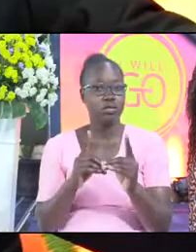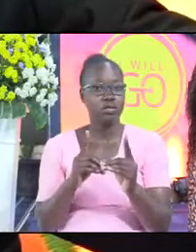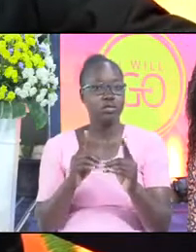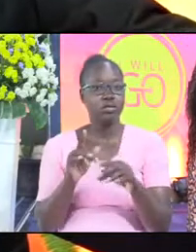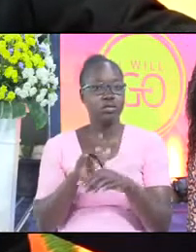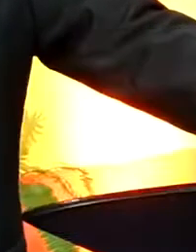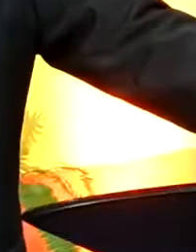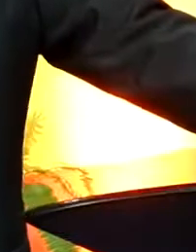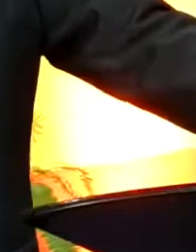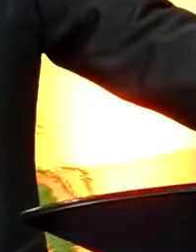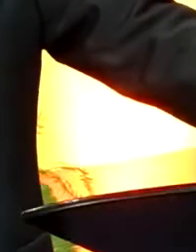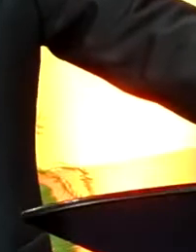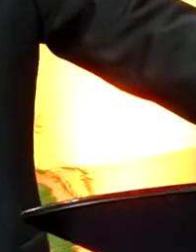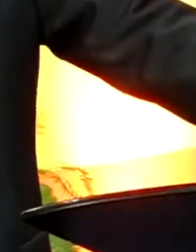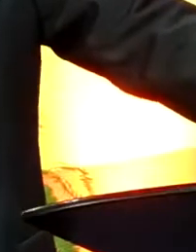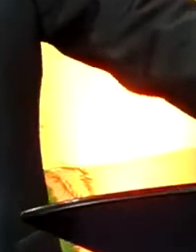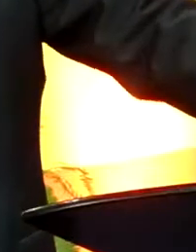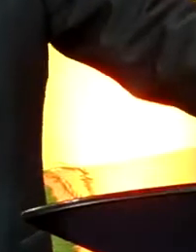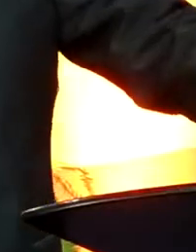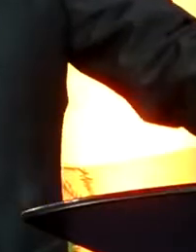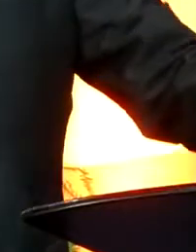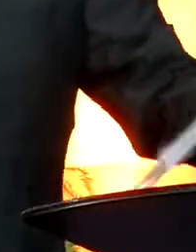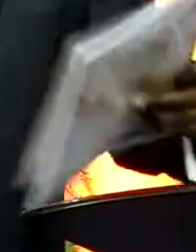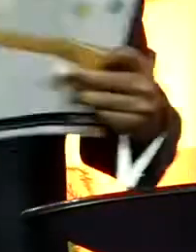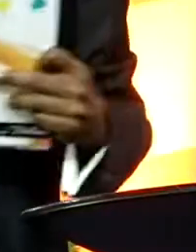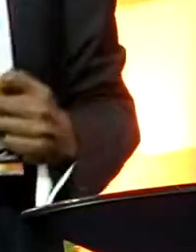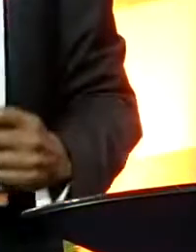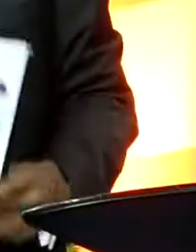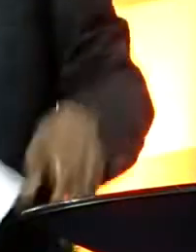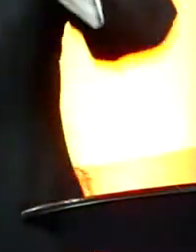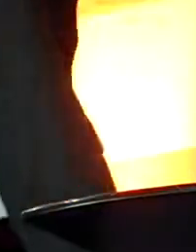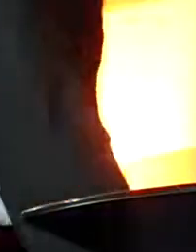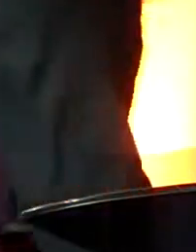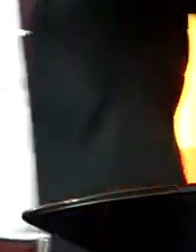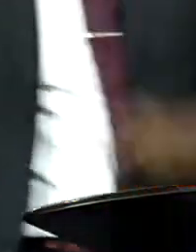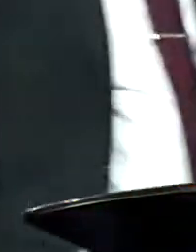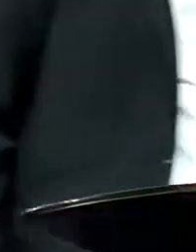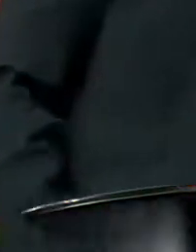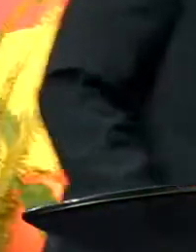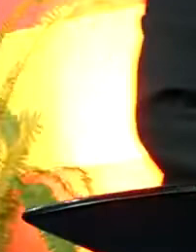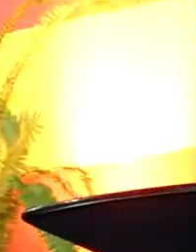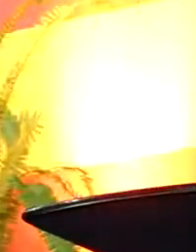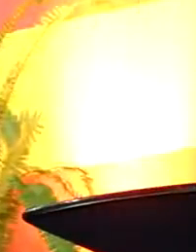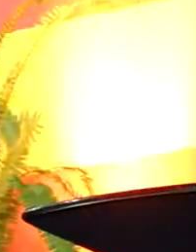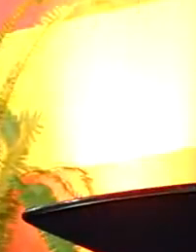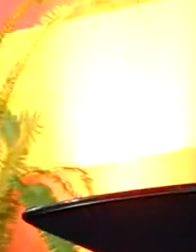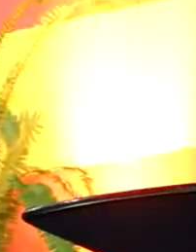send the devils to buy groceries? Tell me some other time. God bless you.